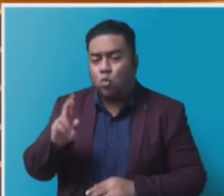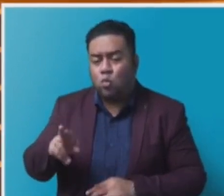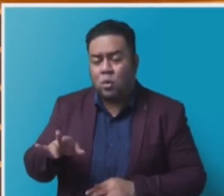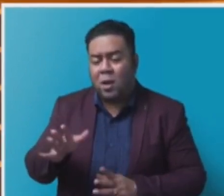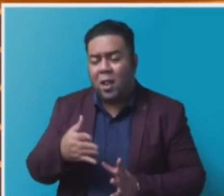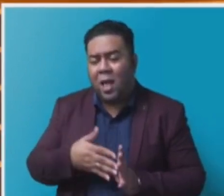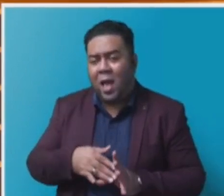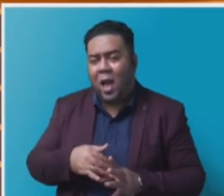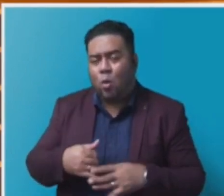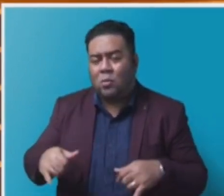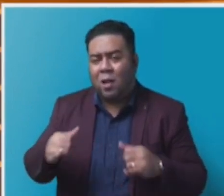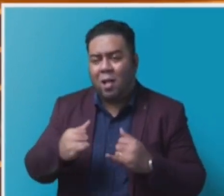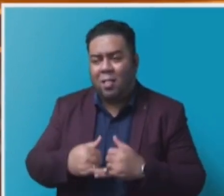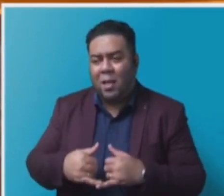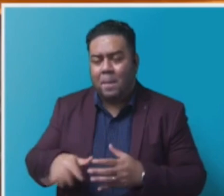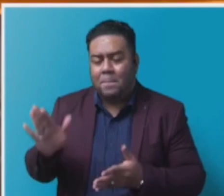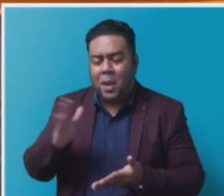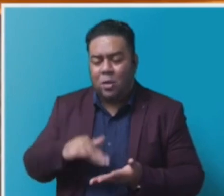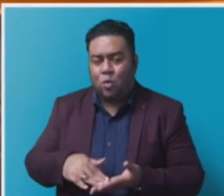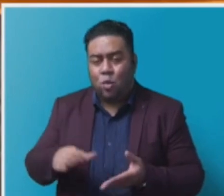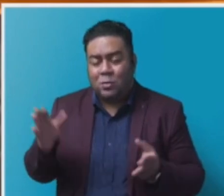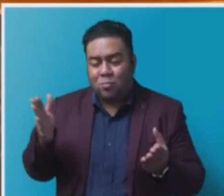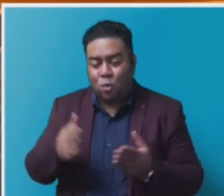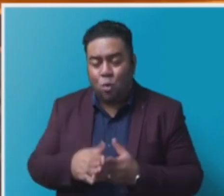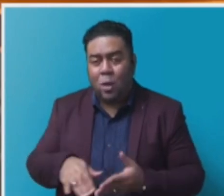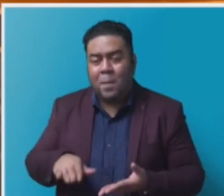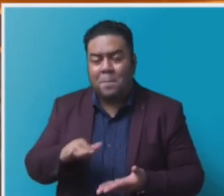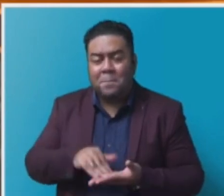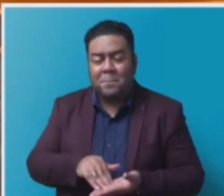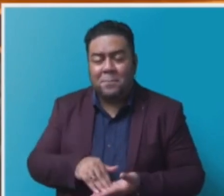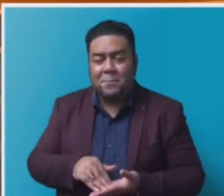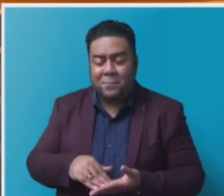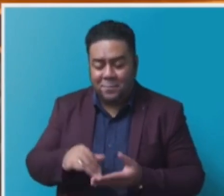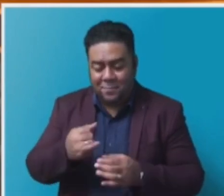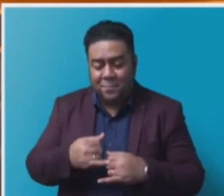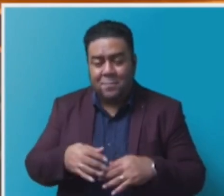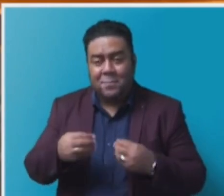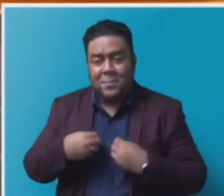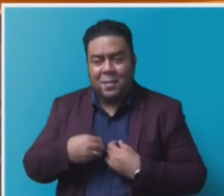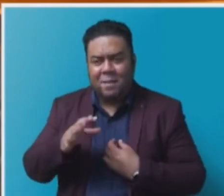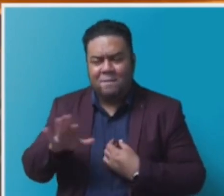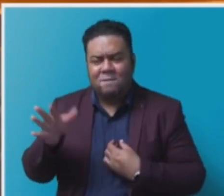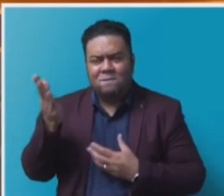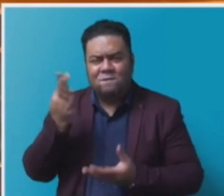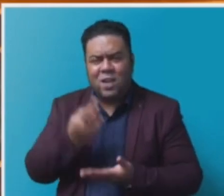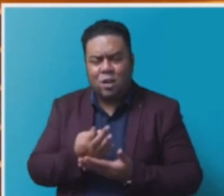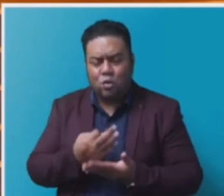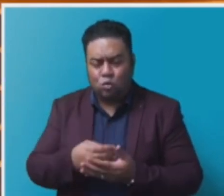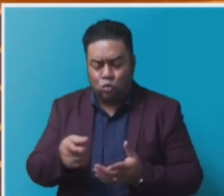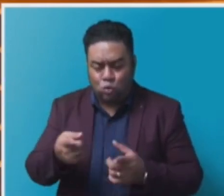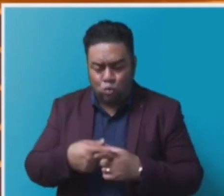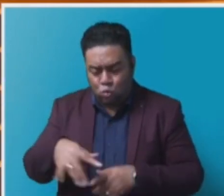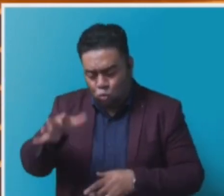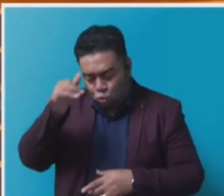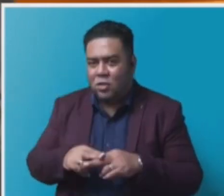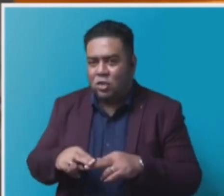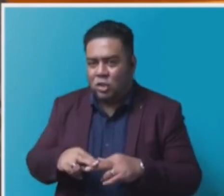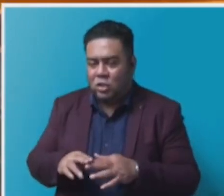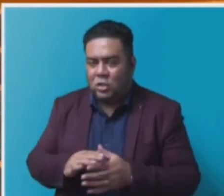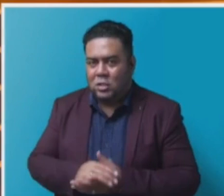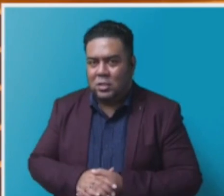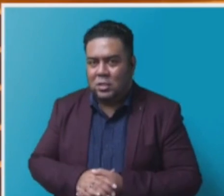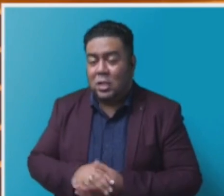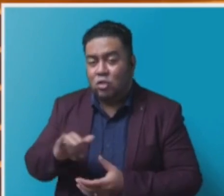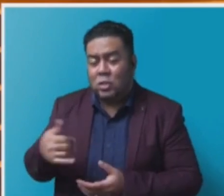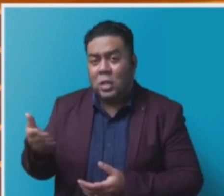island development, micro, small and medium enterprises, financial literacy, and many more.